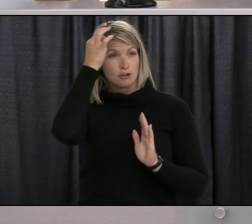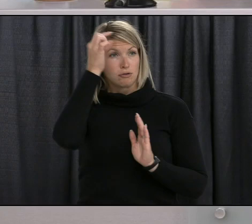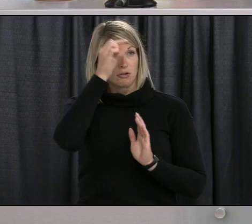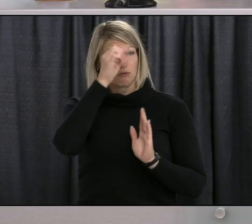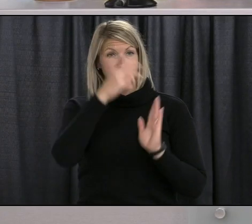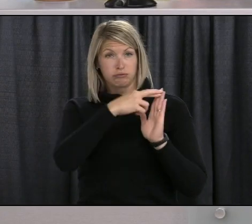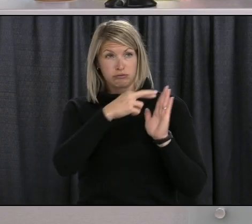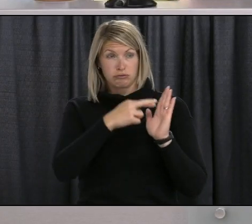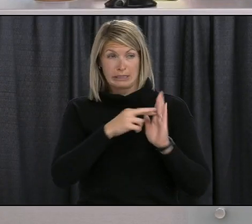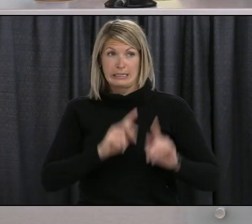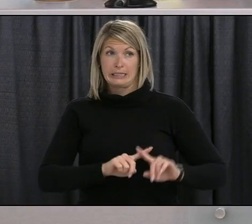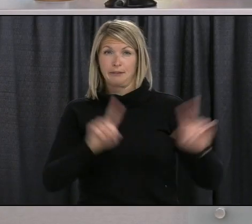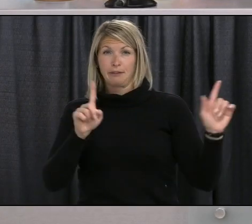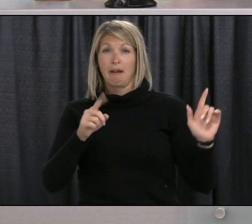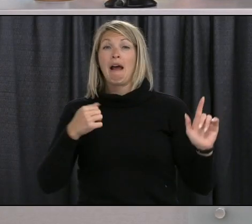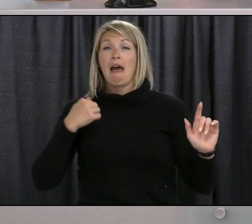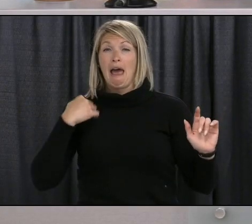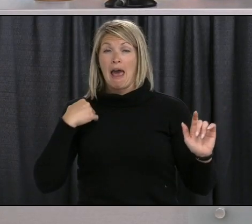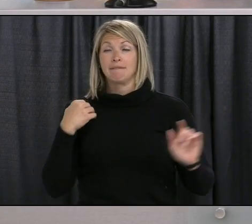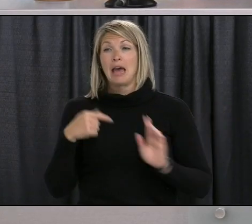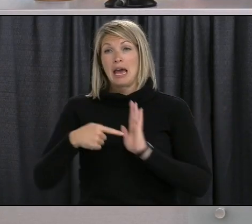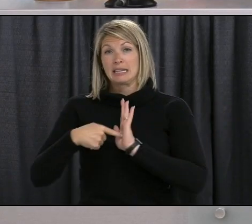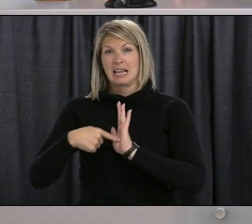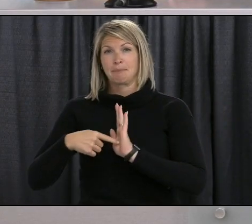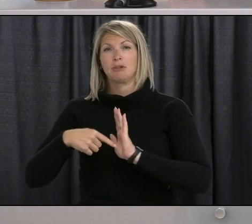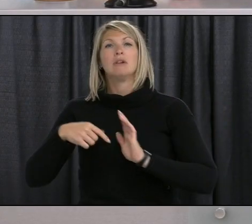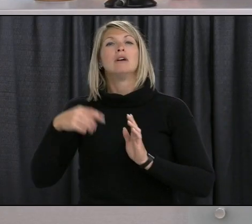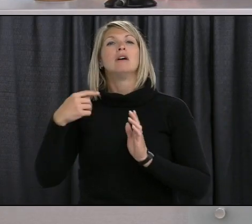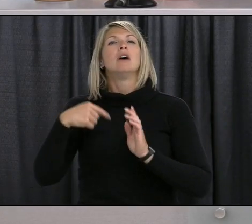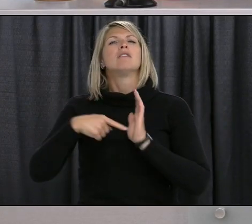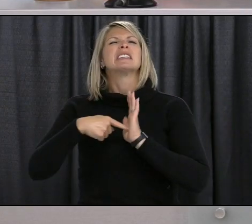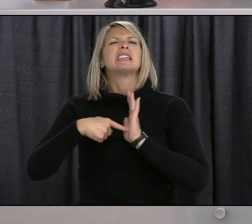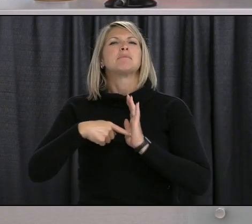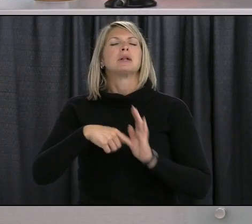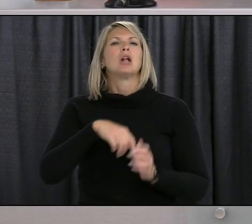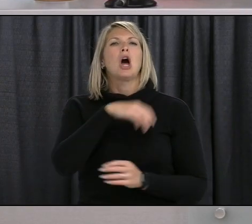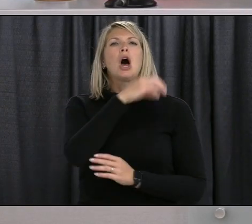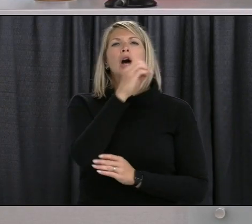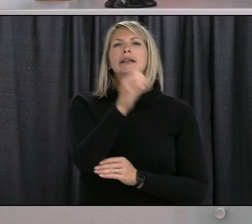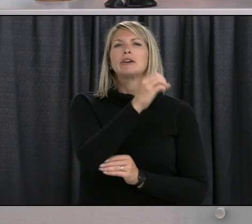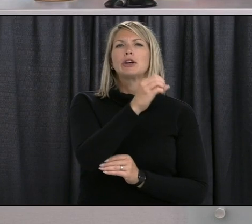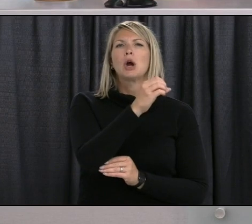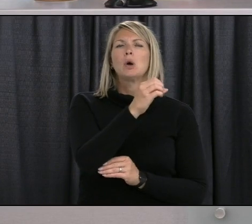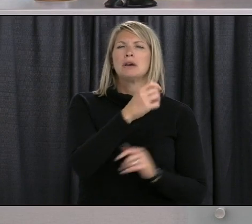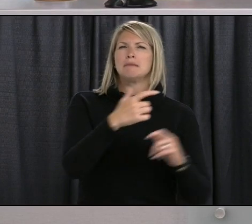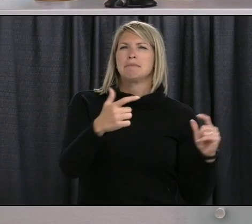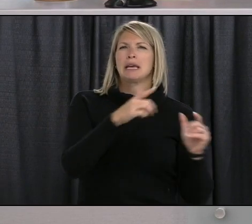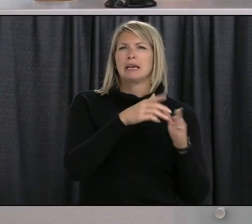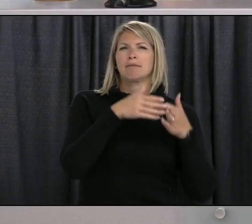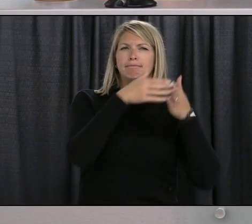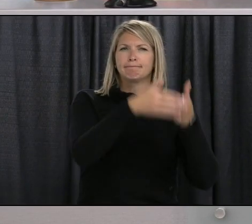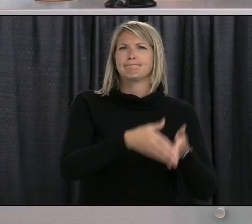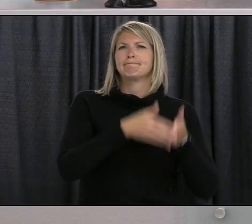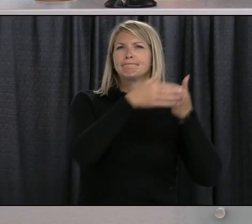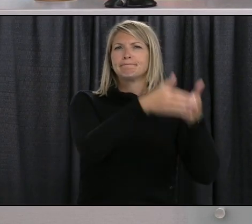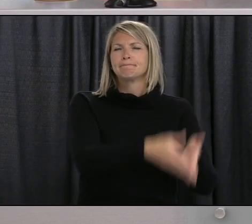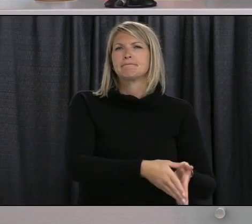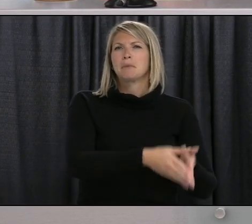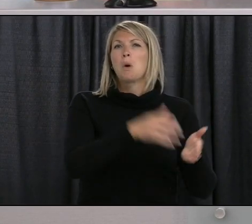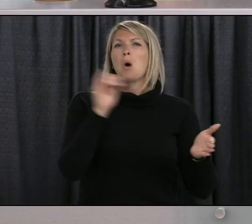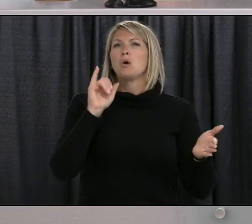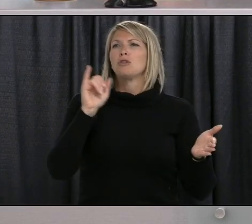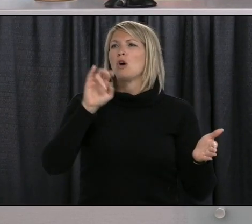examples. So, for example, those who work on board Great Lakes freighters or aircraft mechanics who may have to travel internationally, they're being told